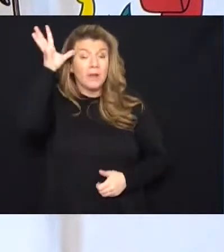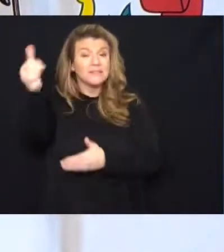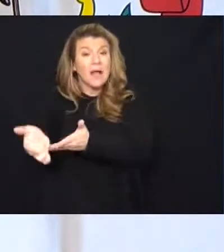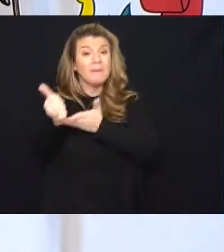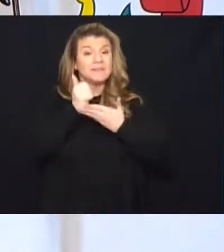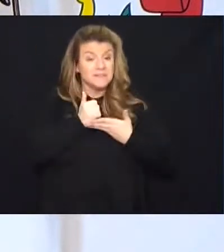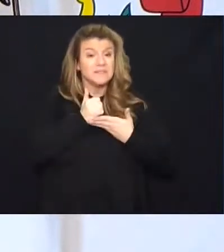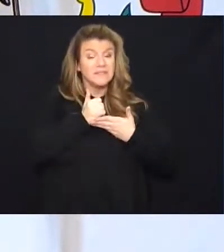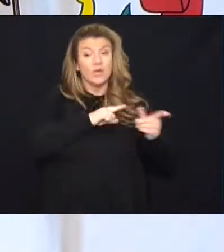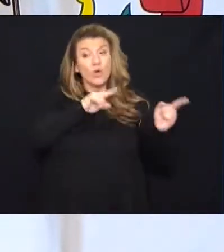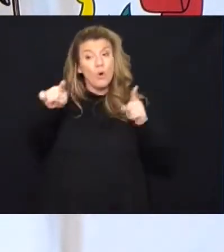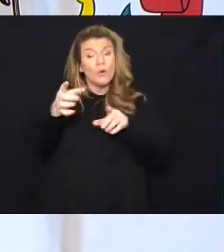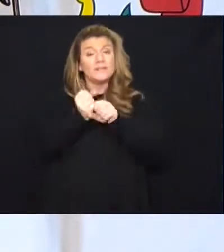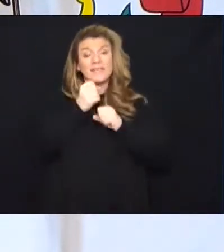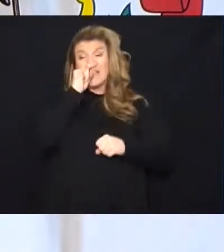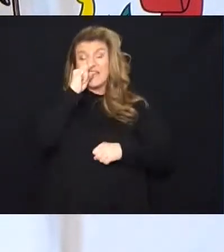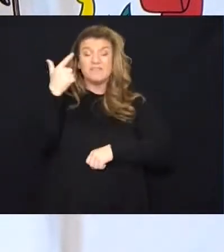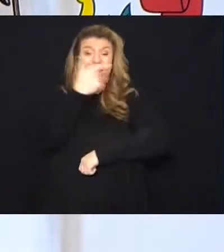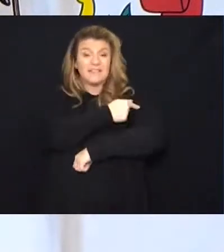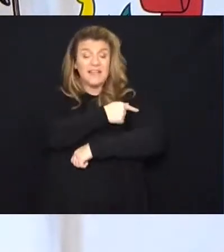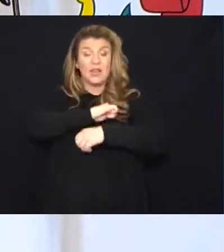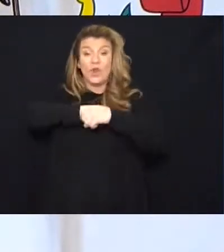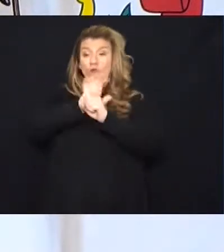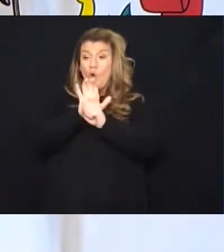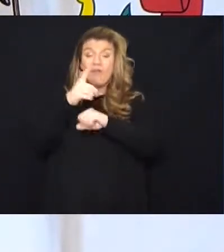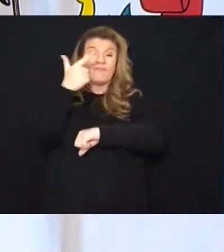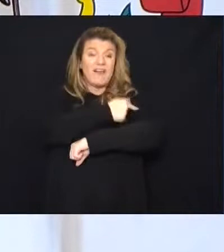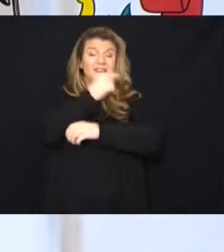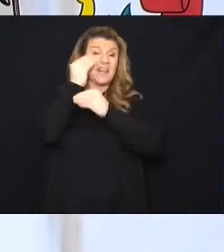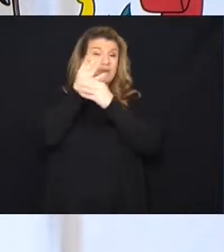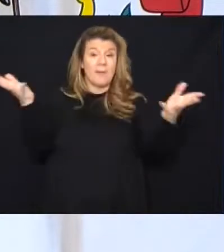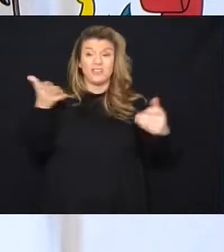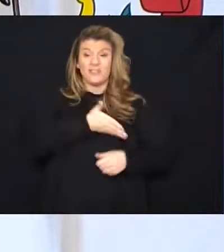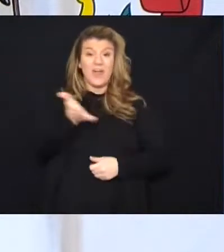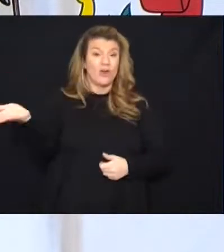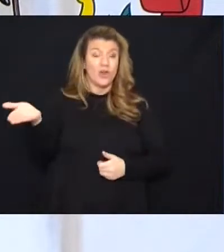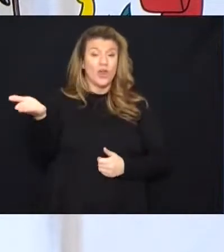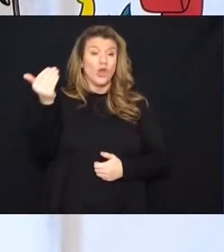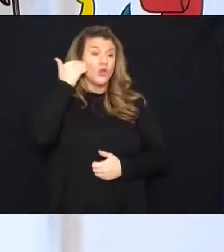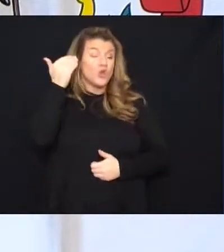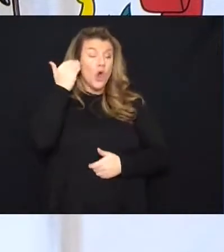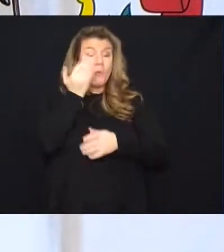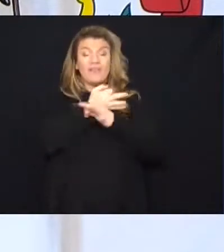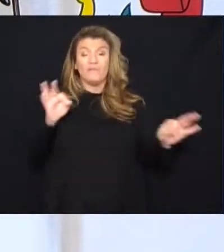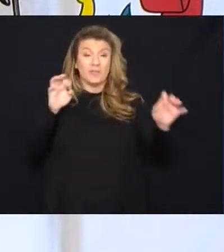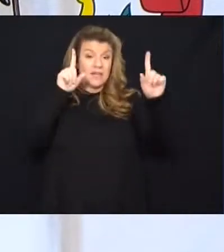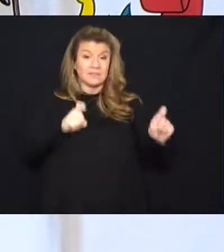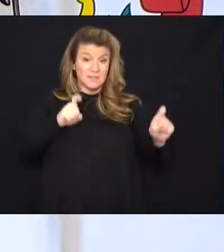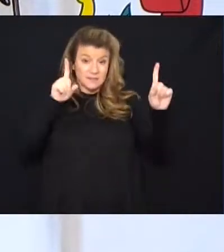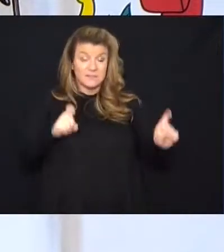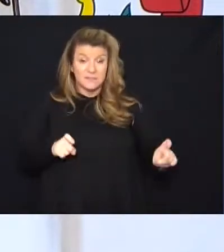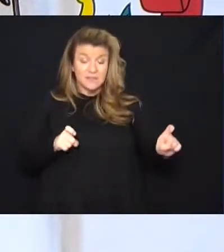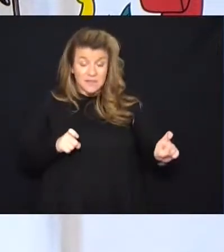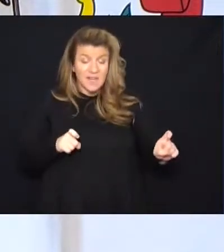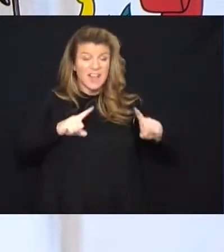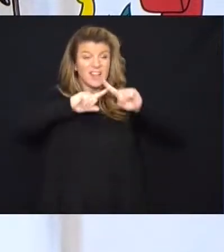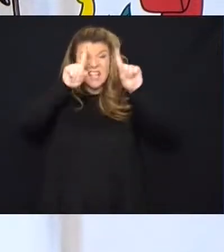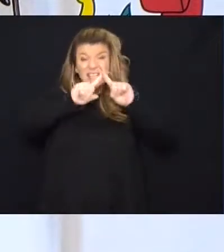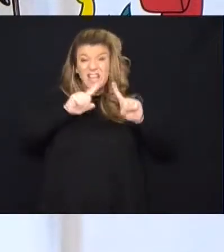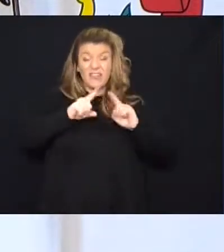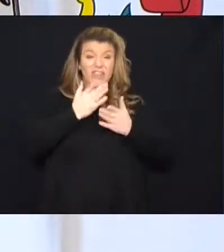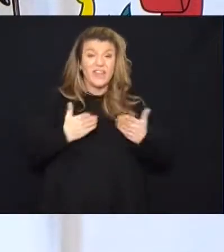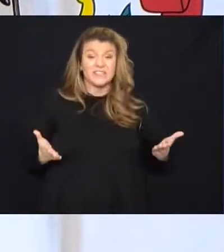kids vaccinated, and all the COVID vaccine information's up there. About the free testing, all the different